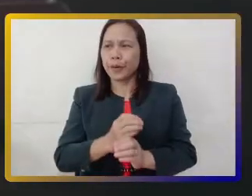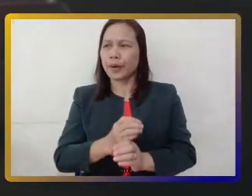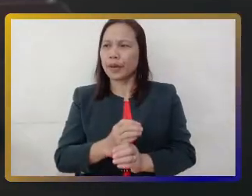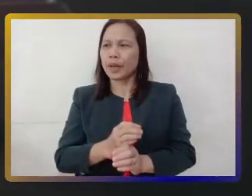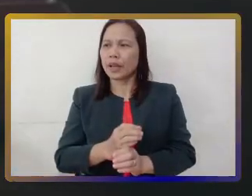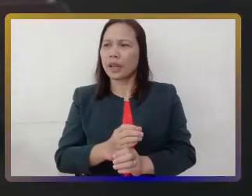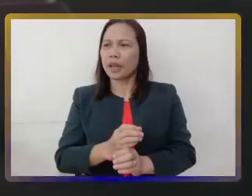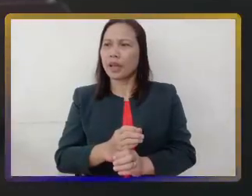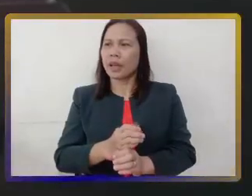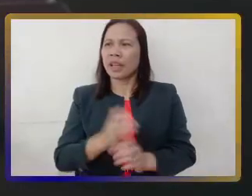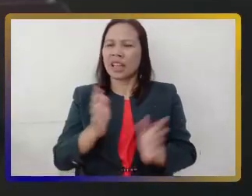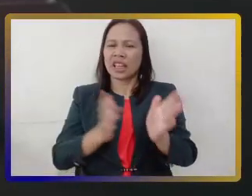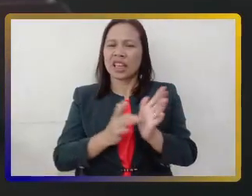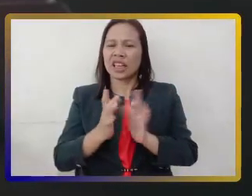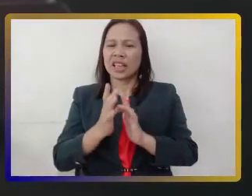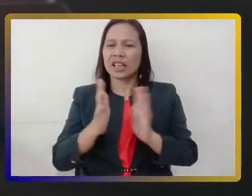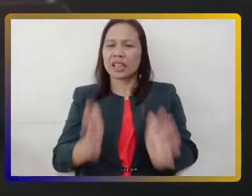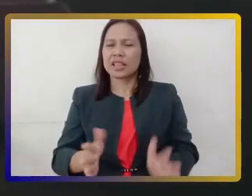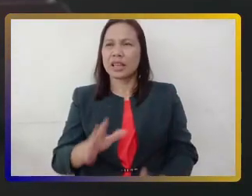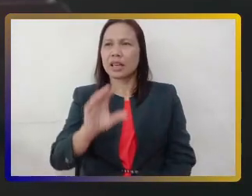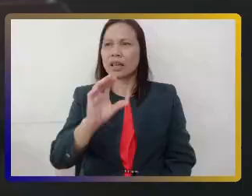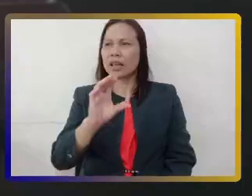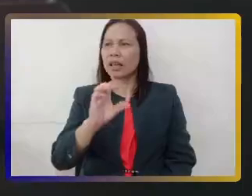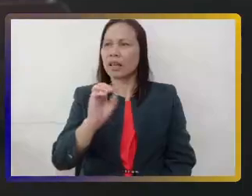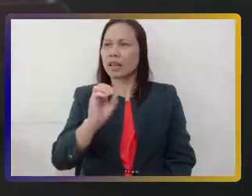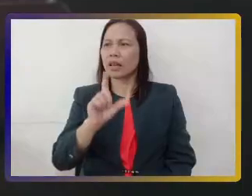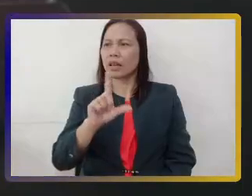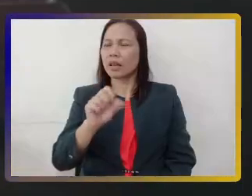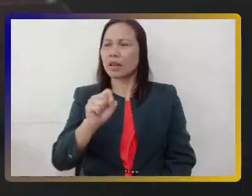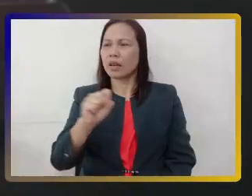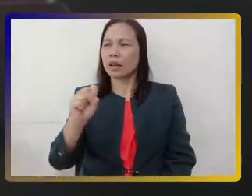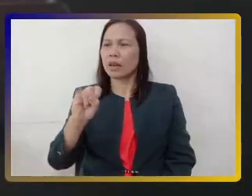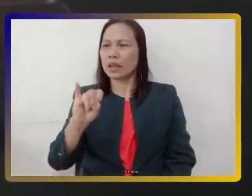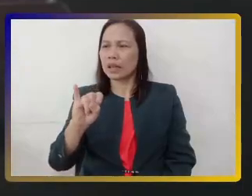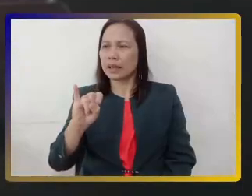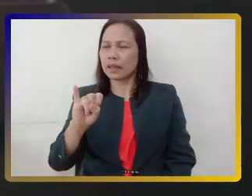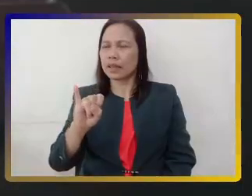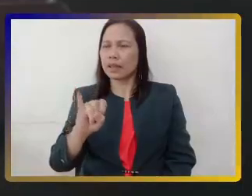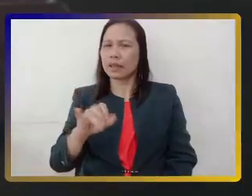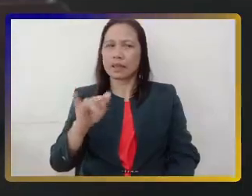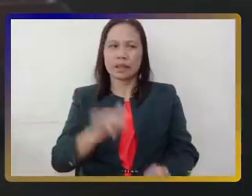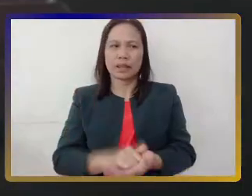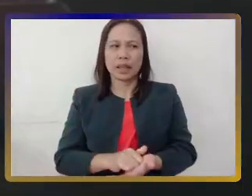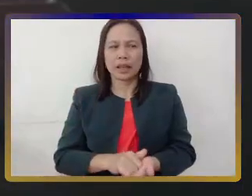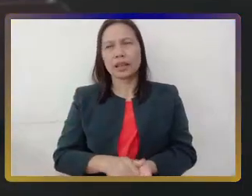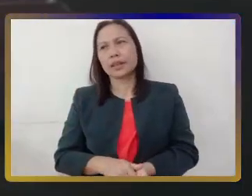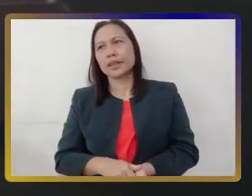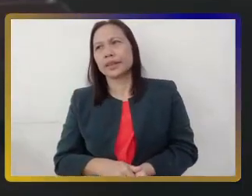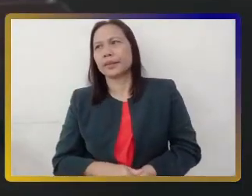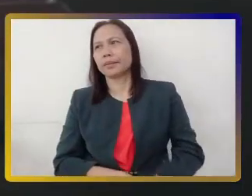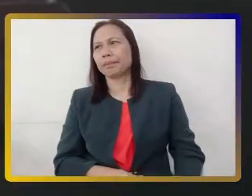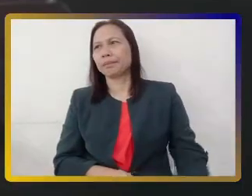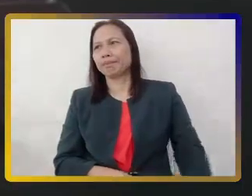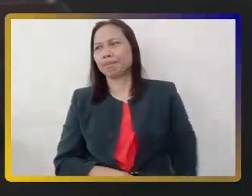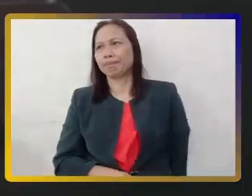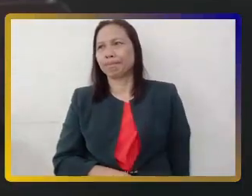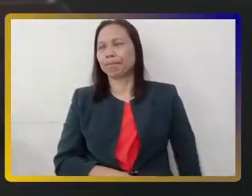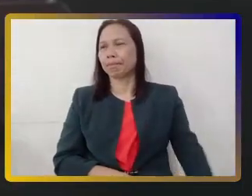r all right the christians atose the church inose